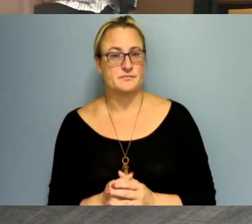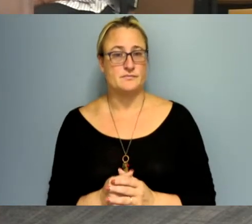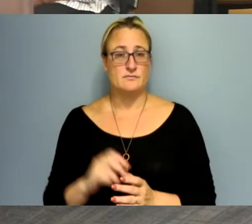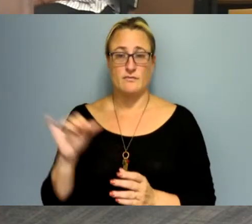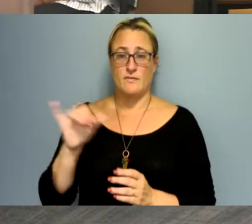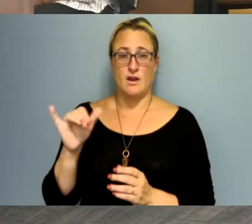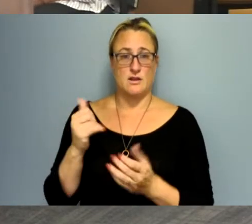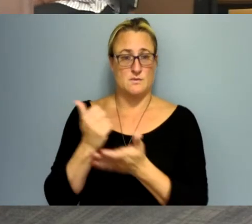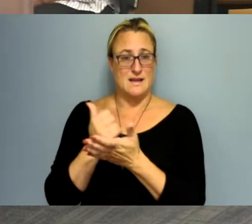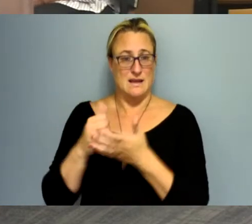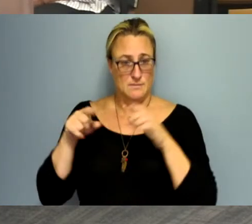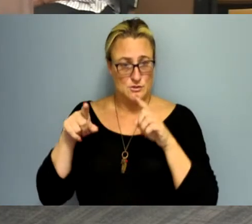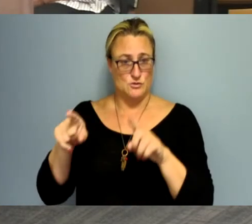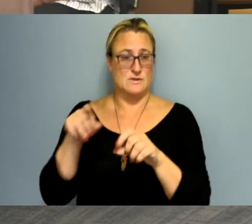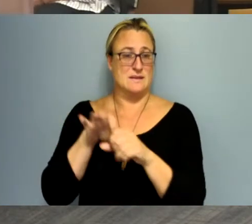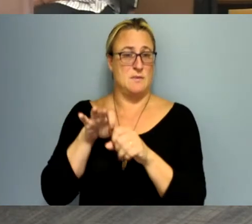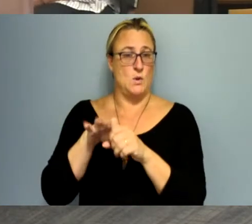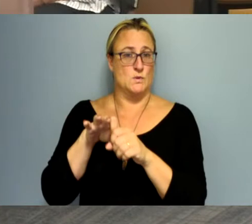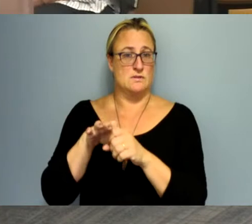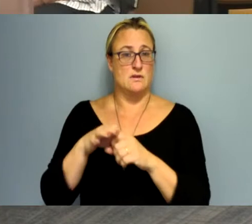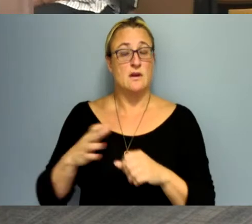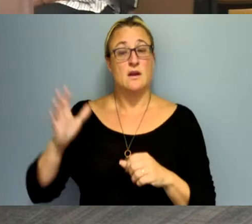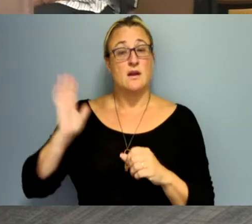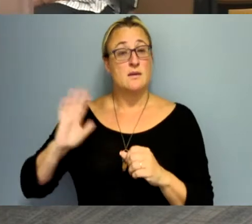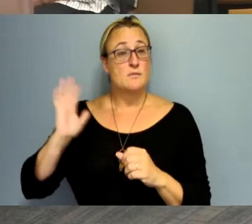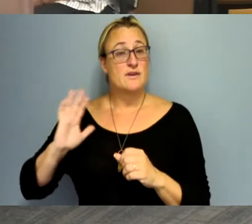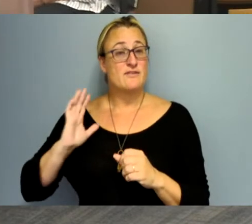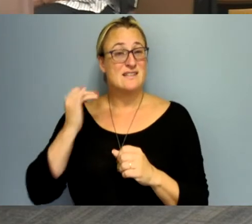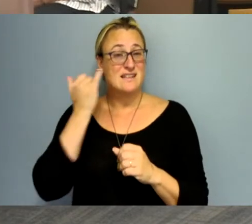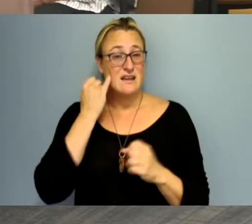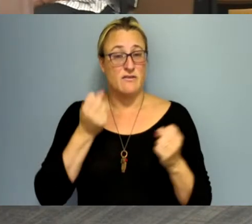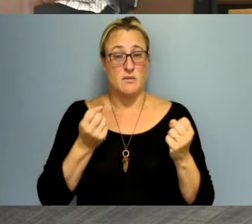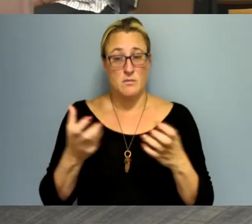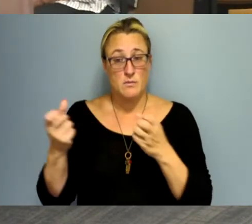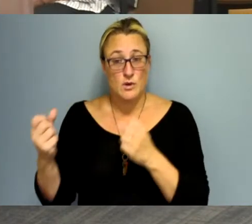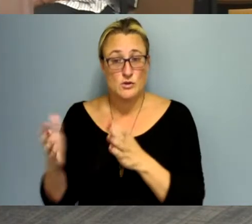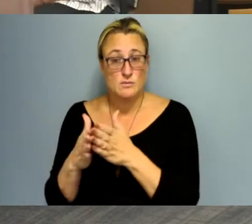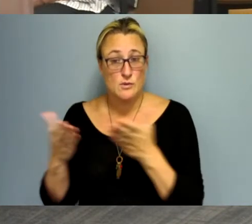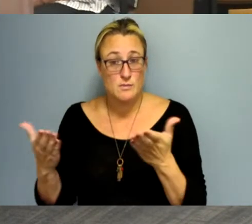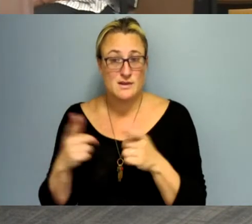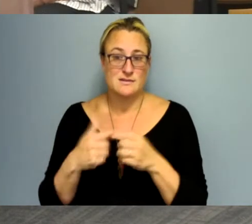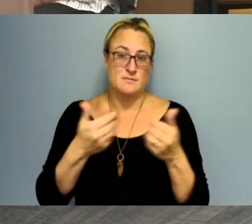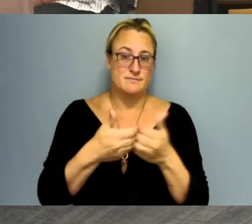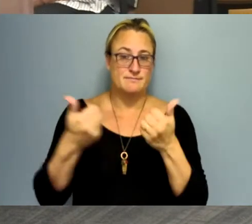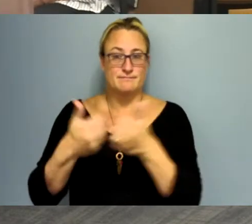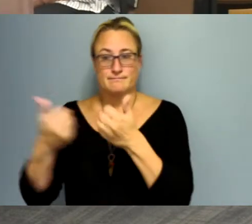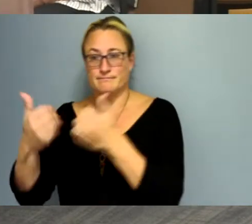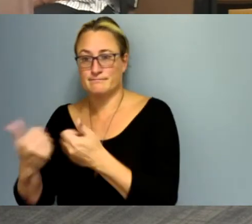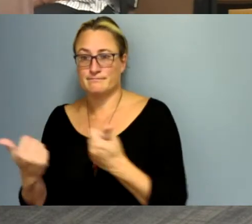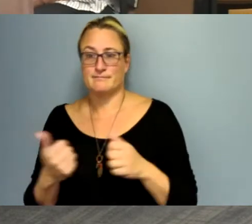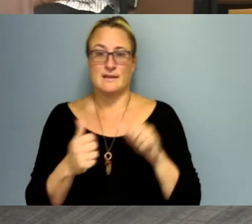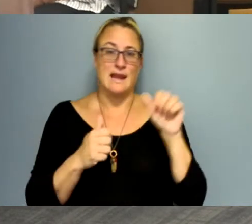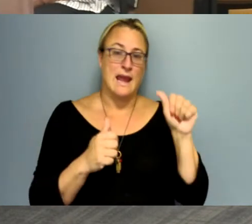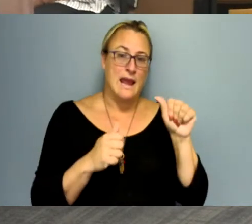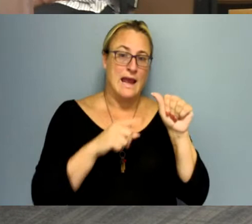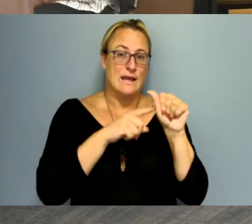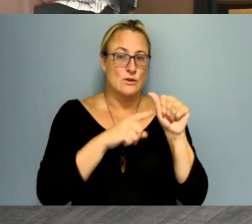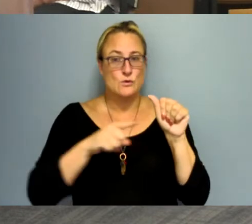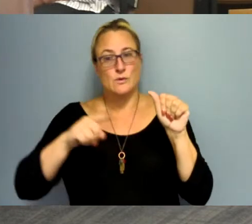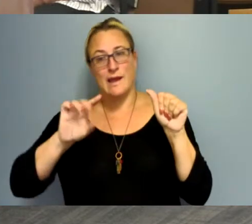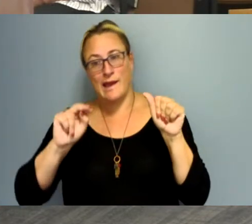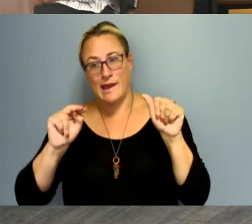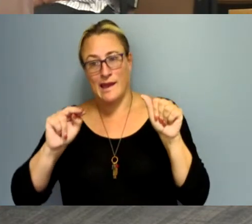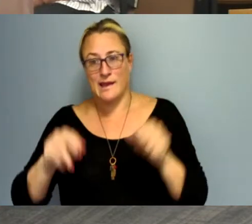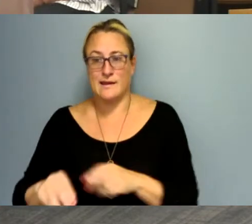the polls. Previously, polling places, if they had multiple poll books, they were split up alphabetically where people had to get in line for the certain letter of their last